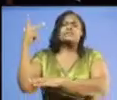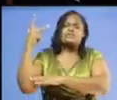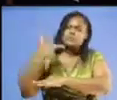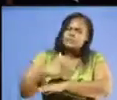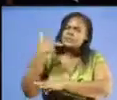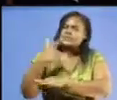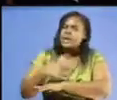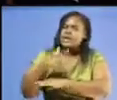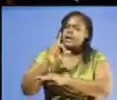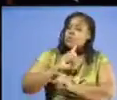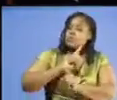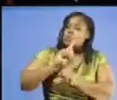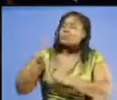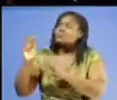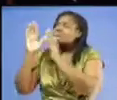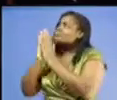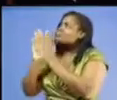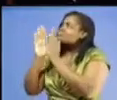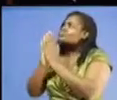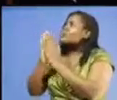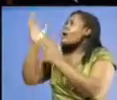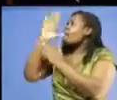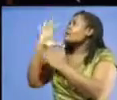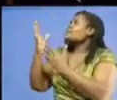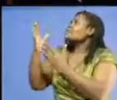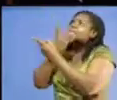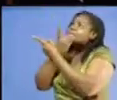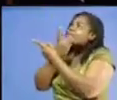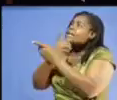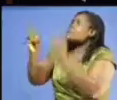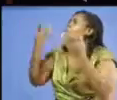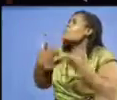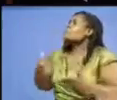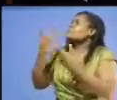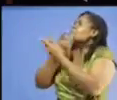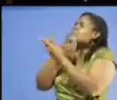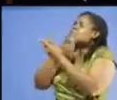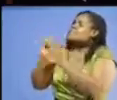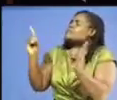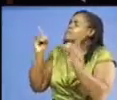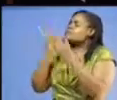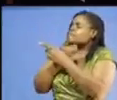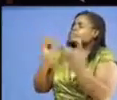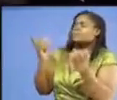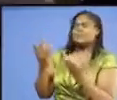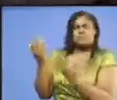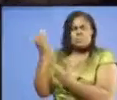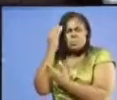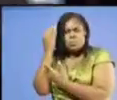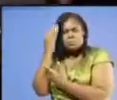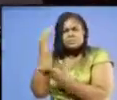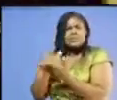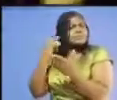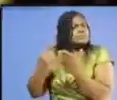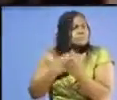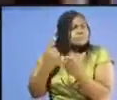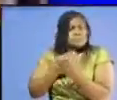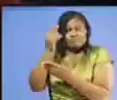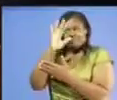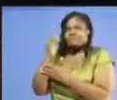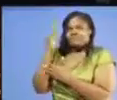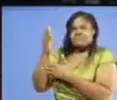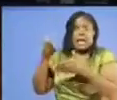three times I went to God and I asked God, deliver me from this stuff. Don't you know, sometimes